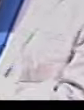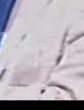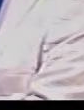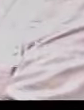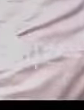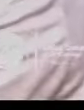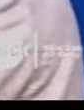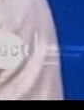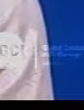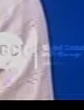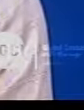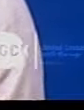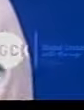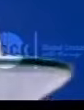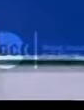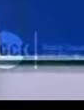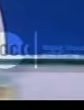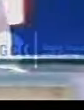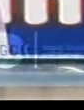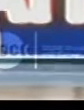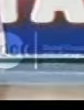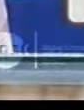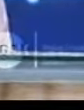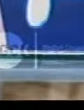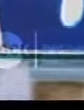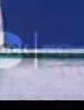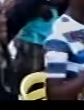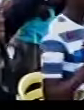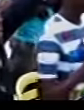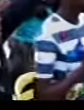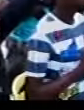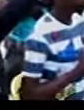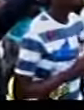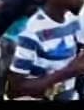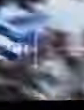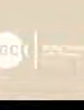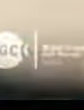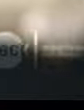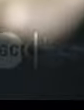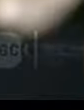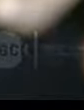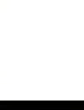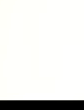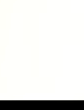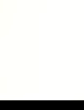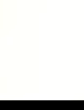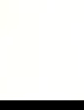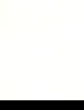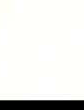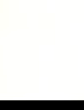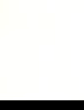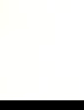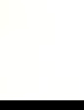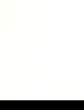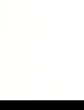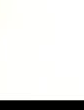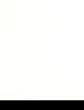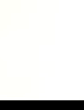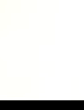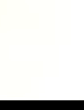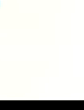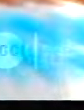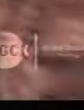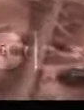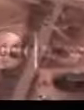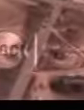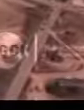direction everybody is going now is Ikorodu, that alpha location of July Global